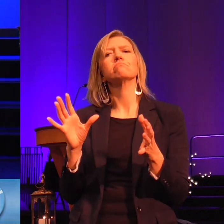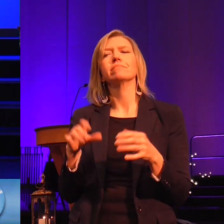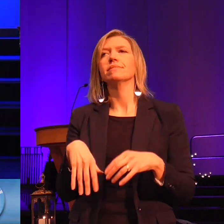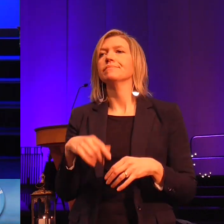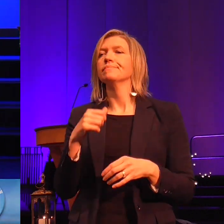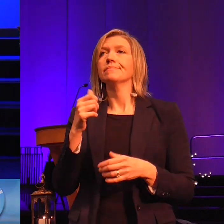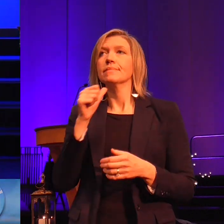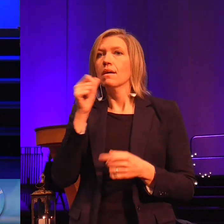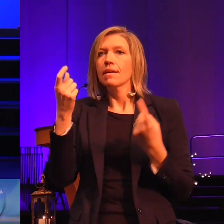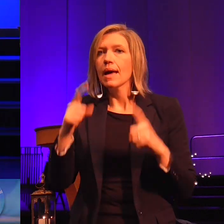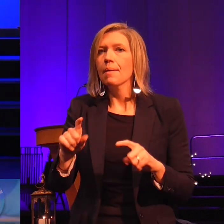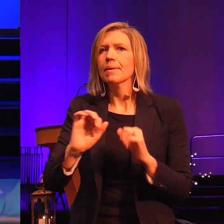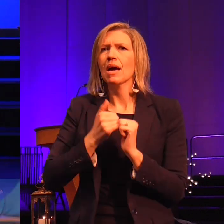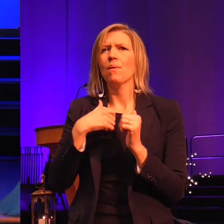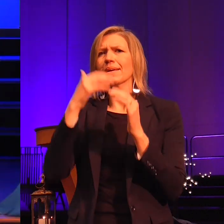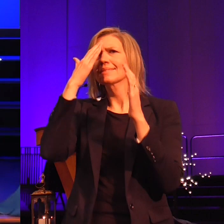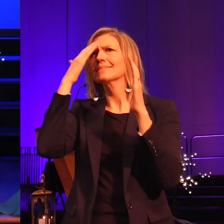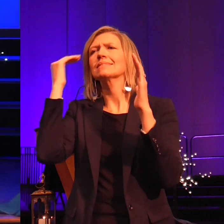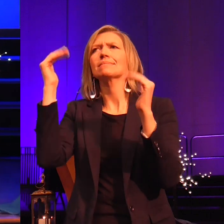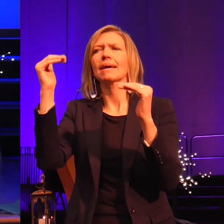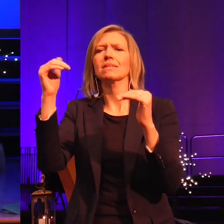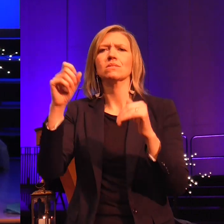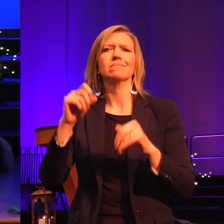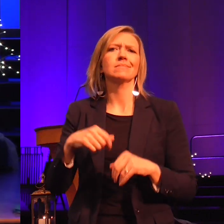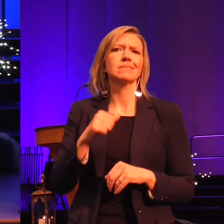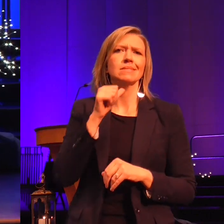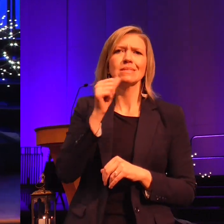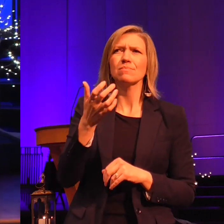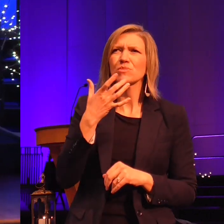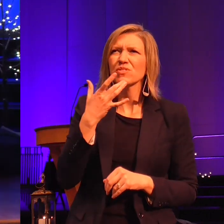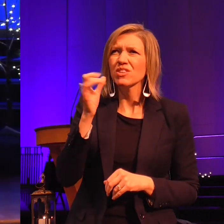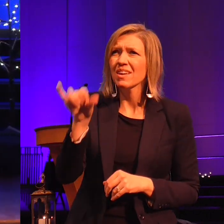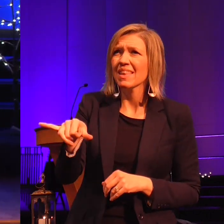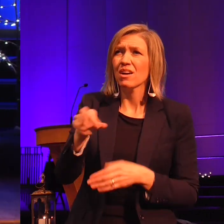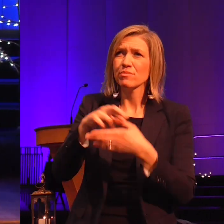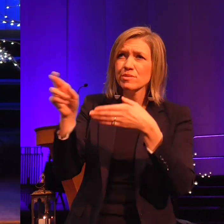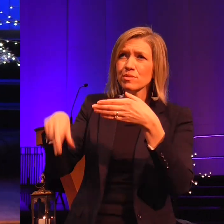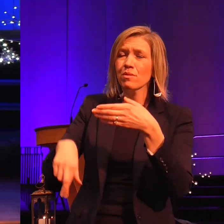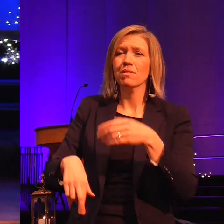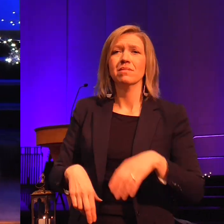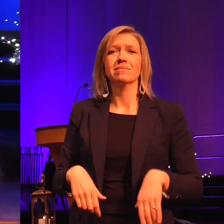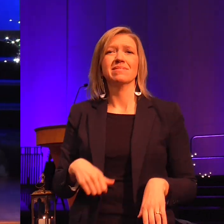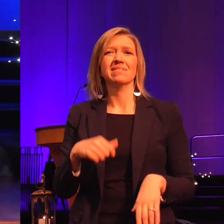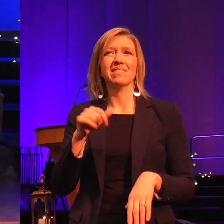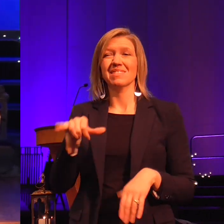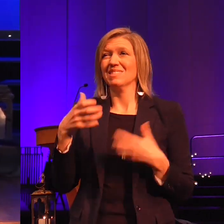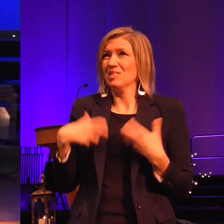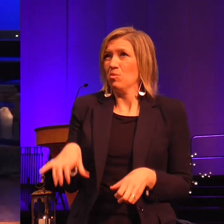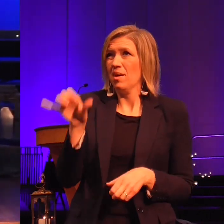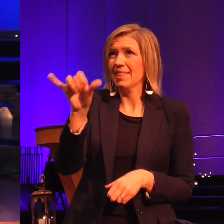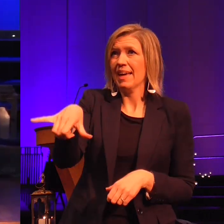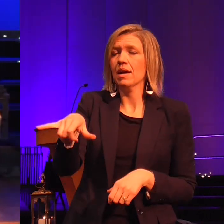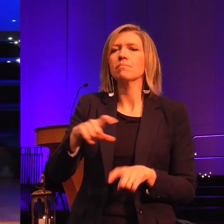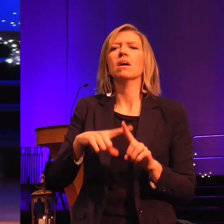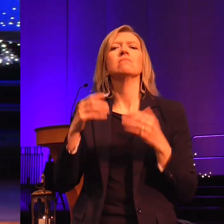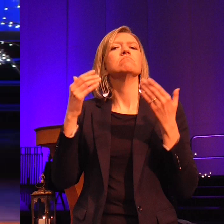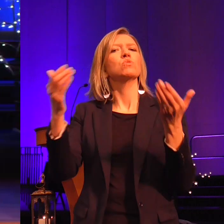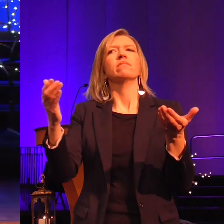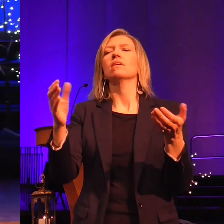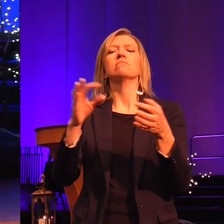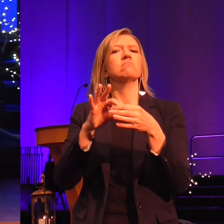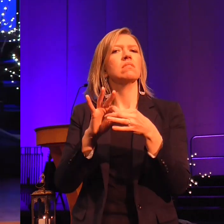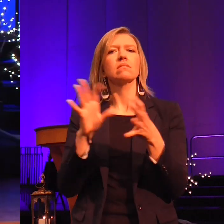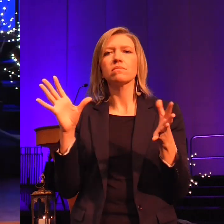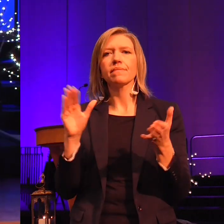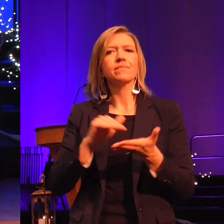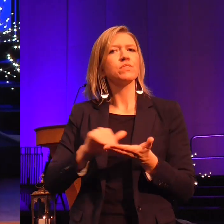expected. It didn't happen the way I would have preferred it. It didn't happen the way I wanted it. But I'm still going to move on and let go, and I'm going to